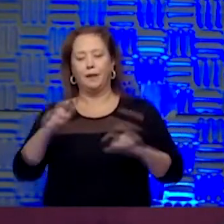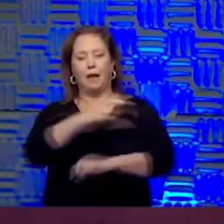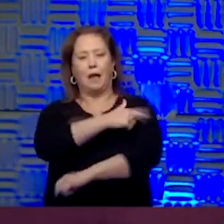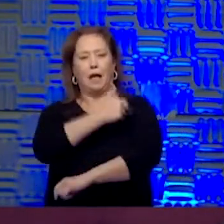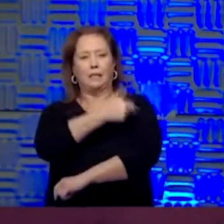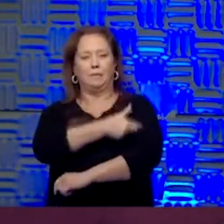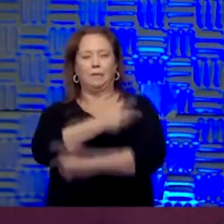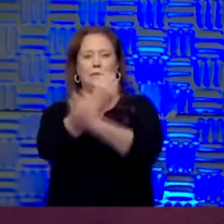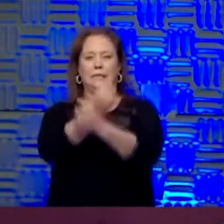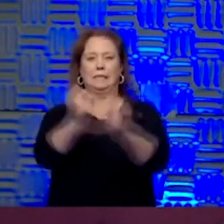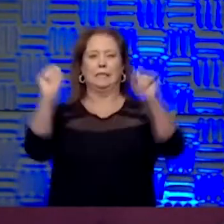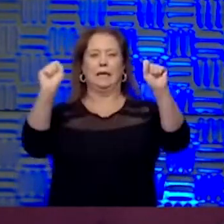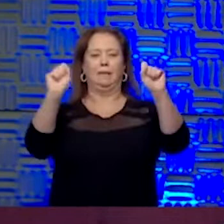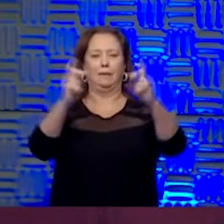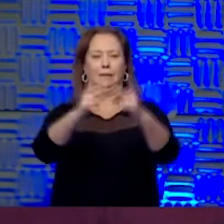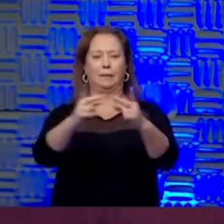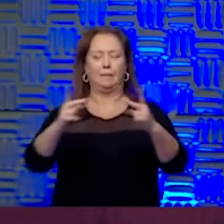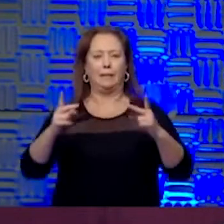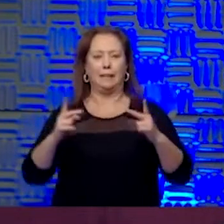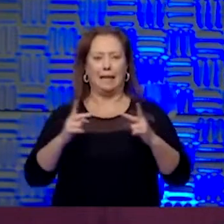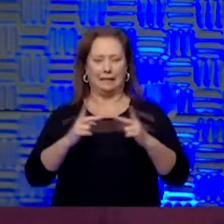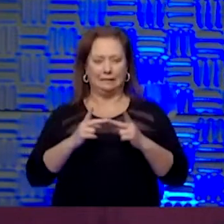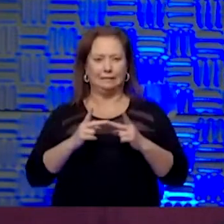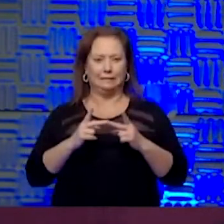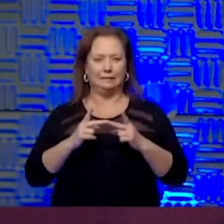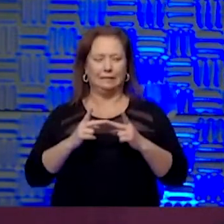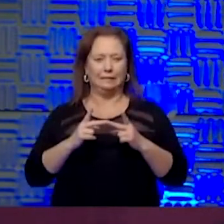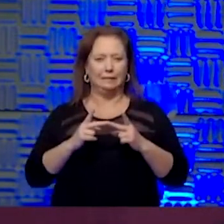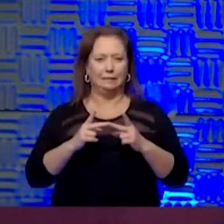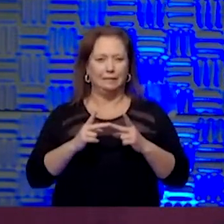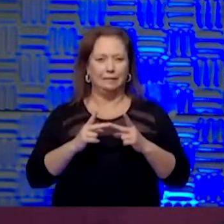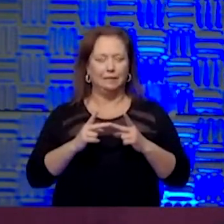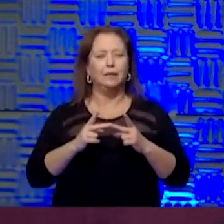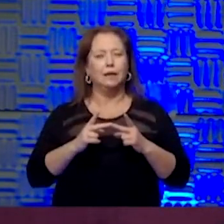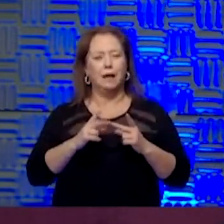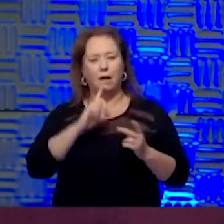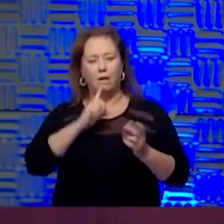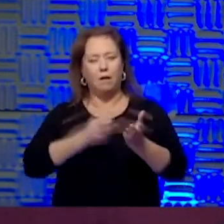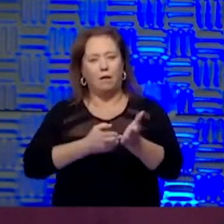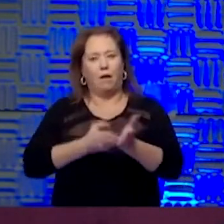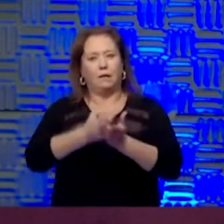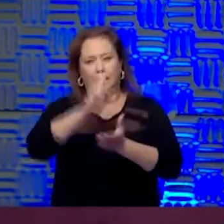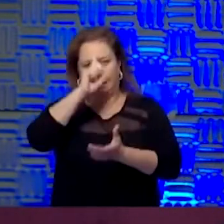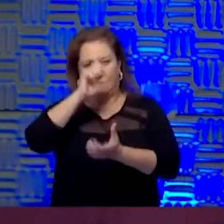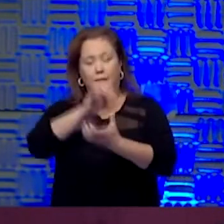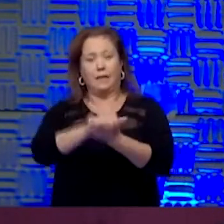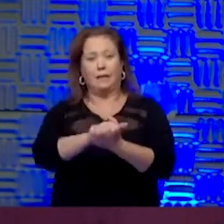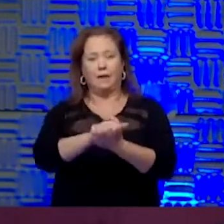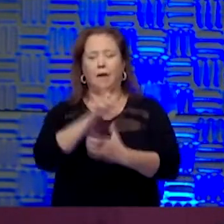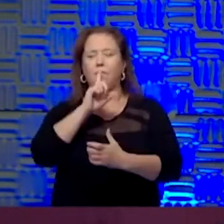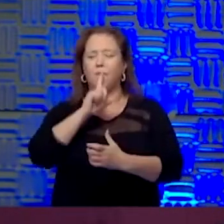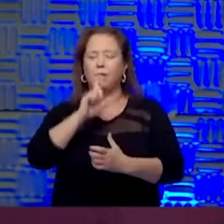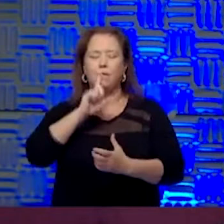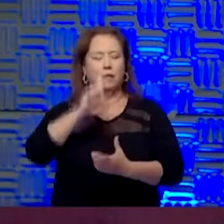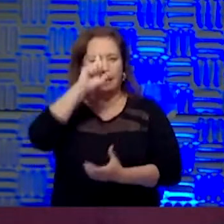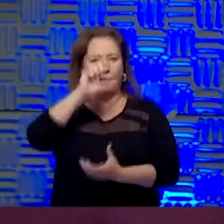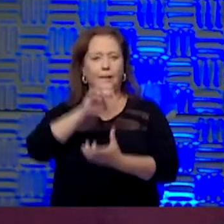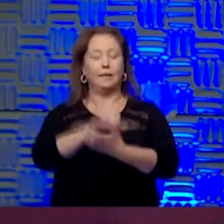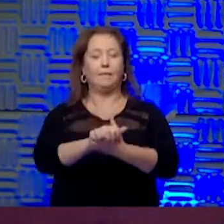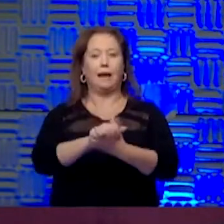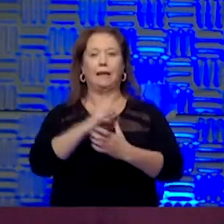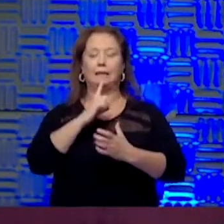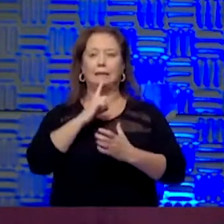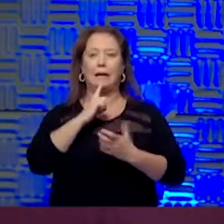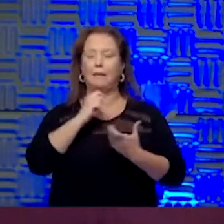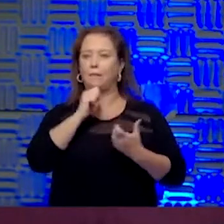hospitals are one of the safest places to actually be. And I honestly believe, and I say this without reservation, and I say this